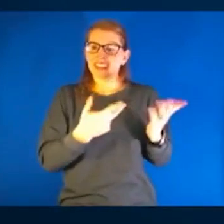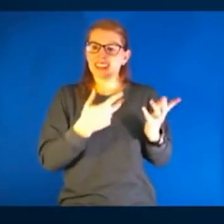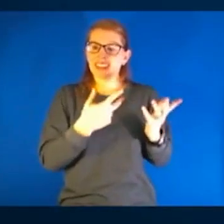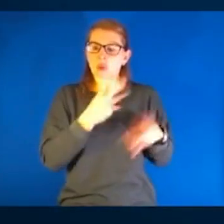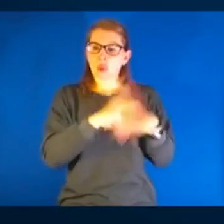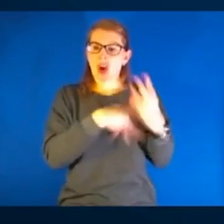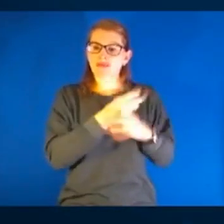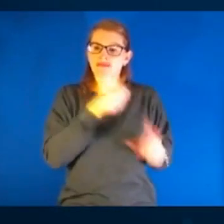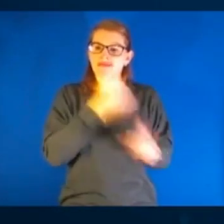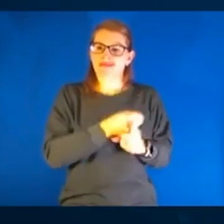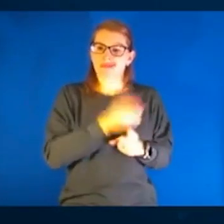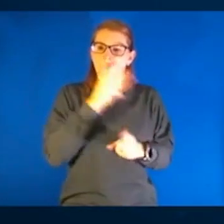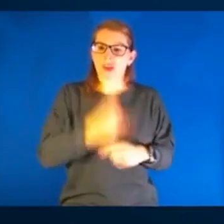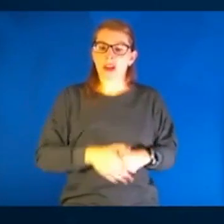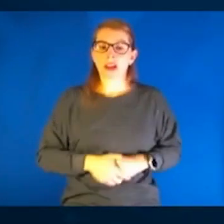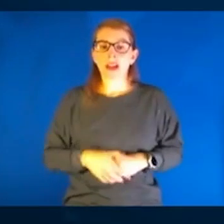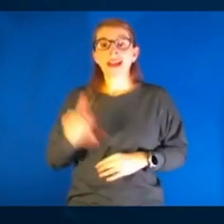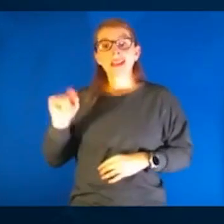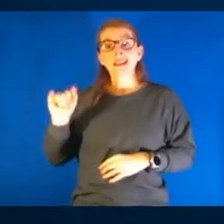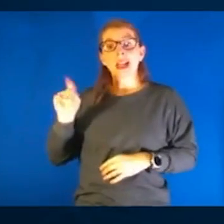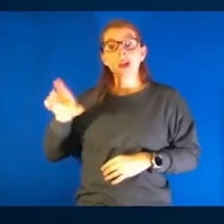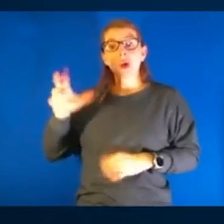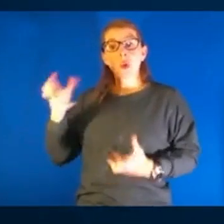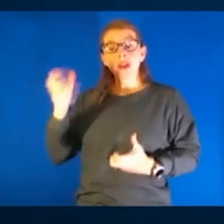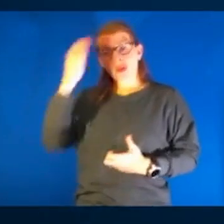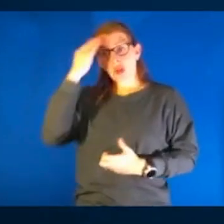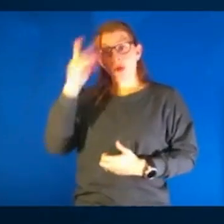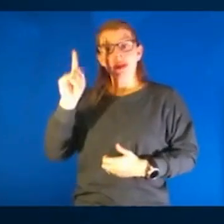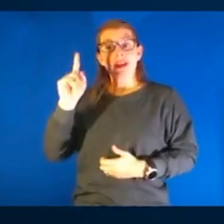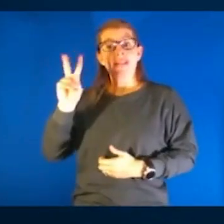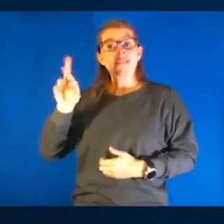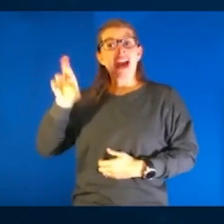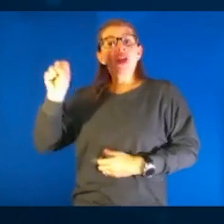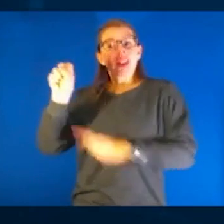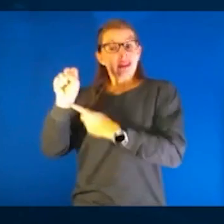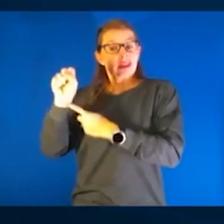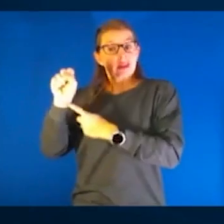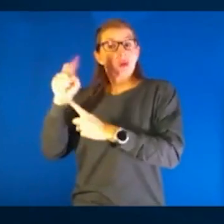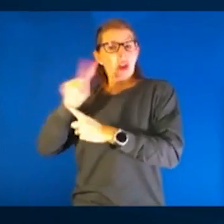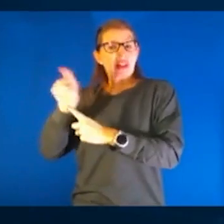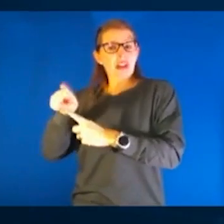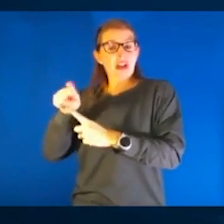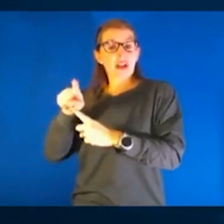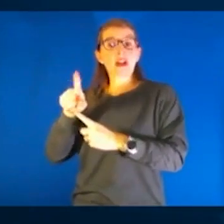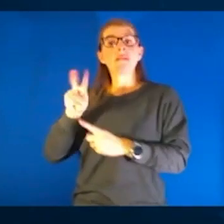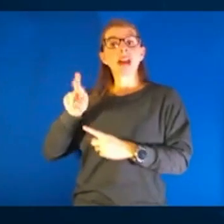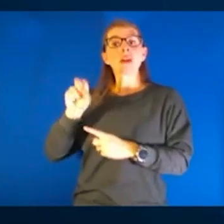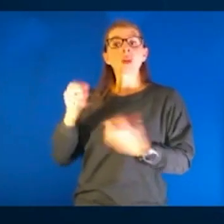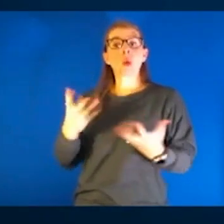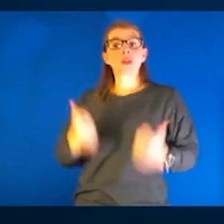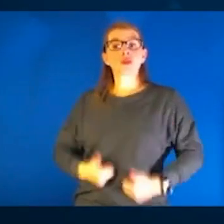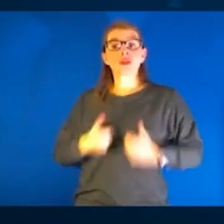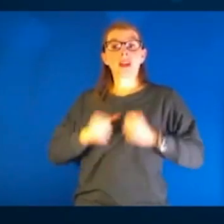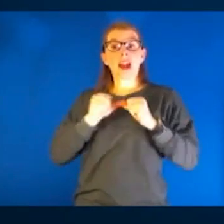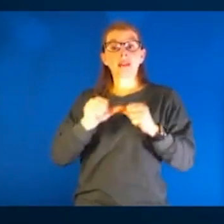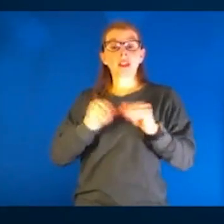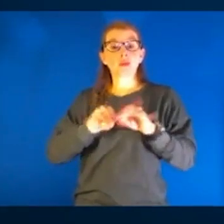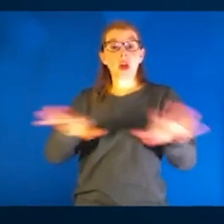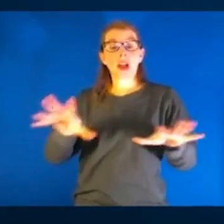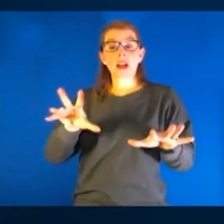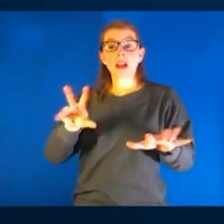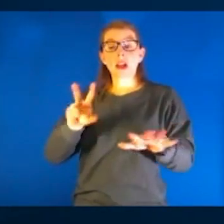know, question in regards to viruses. Given a virus wants to survive and spread, wouldn't mutations that are less deadly and